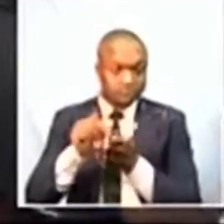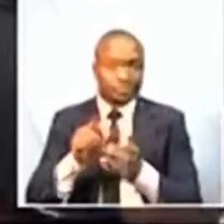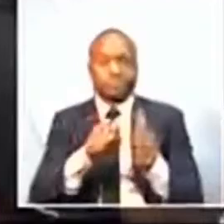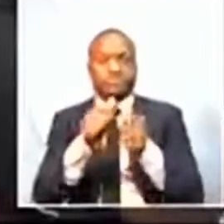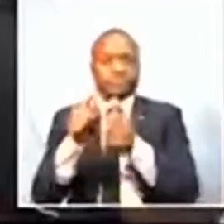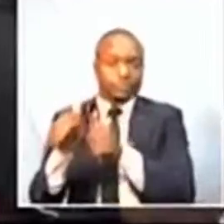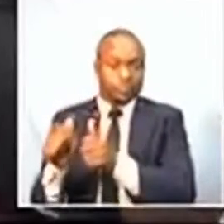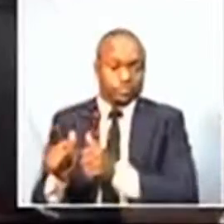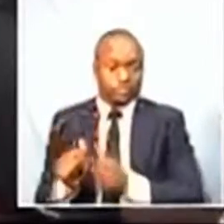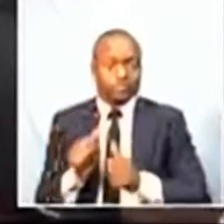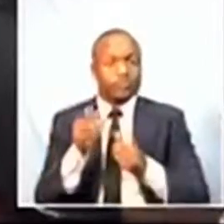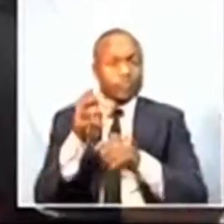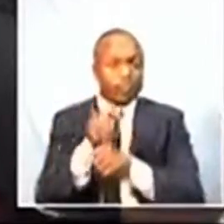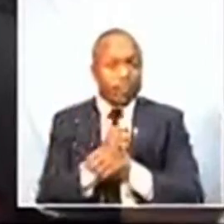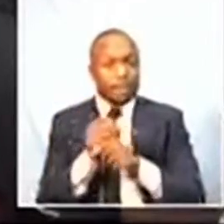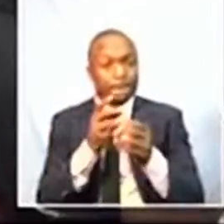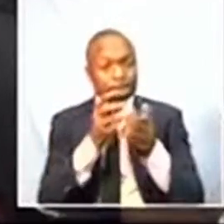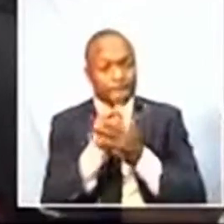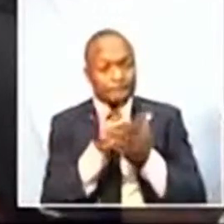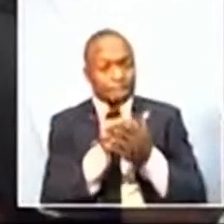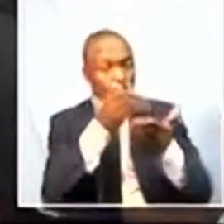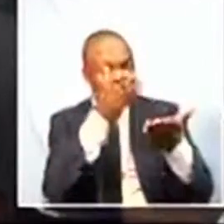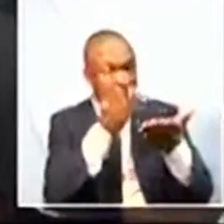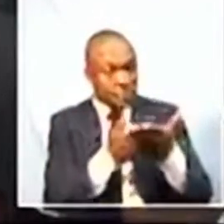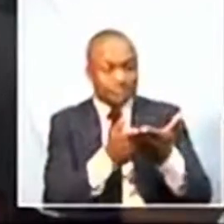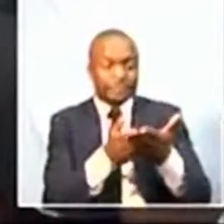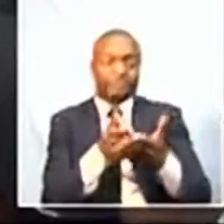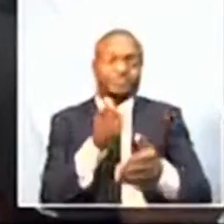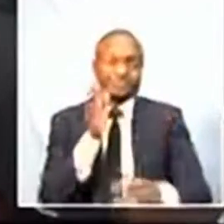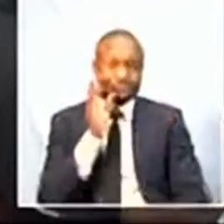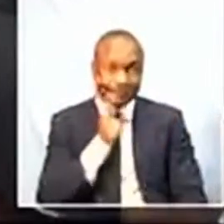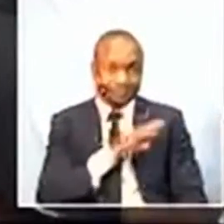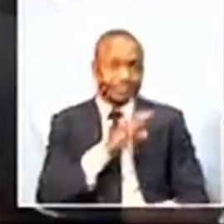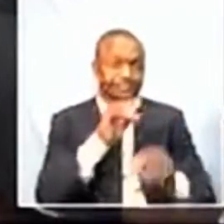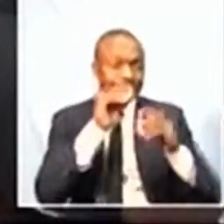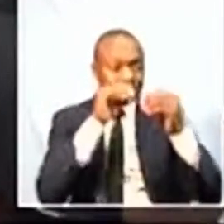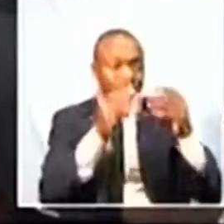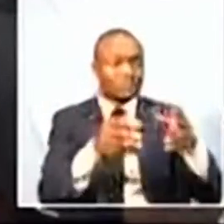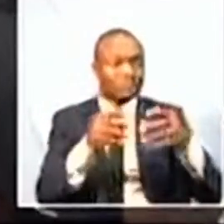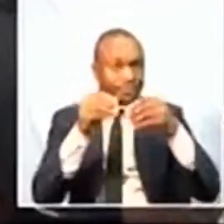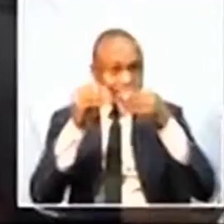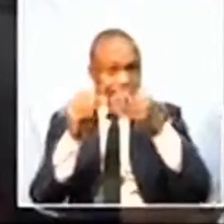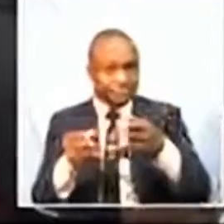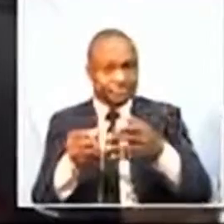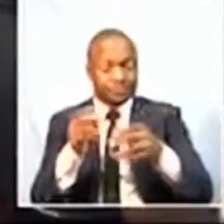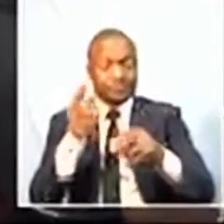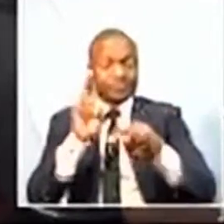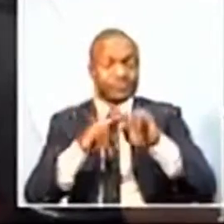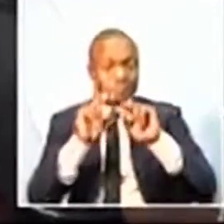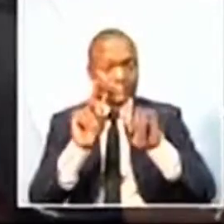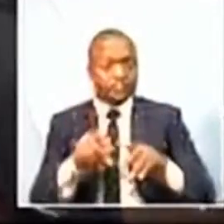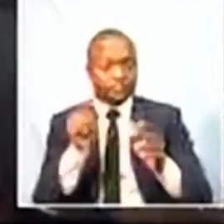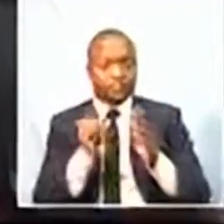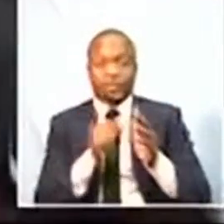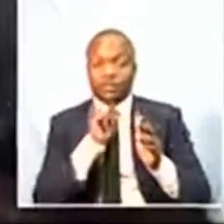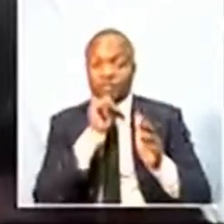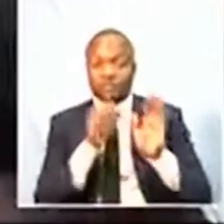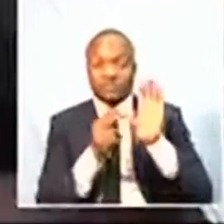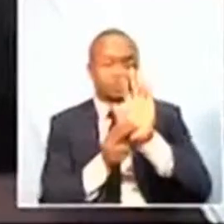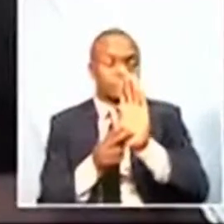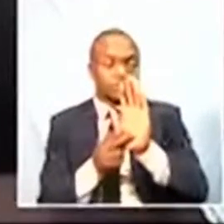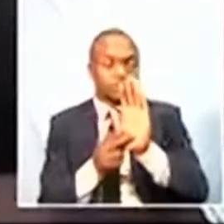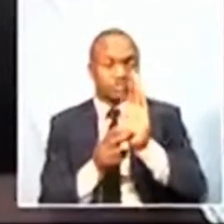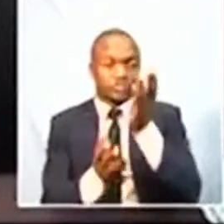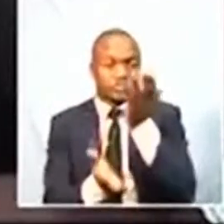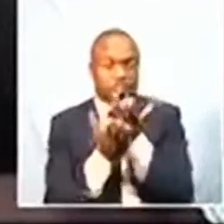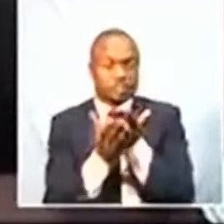taken. The funds in question have since been spent. Chair, again here, instead of